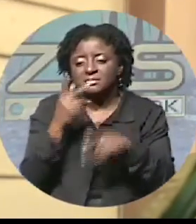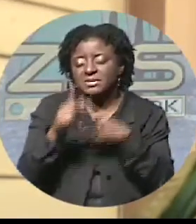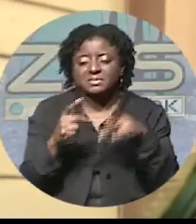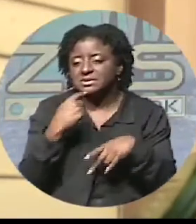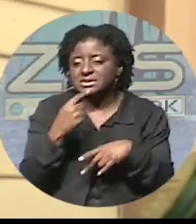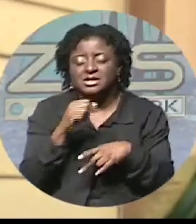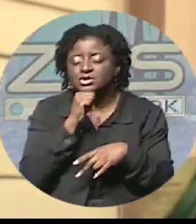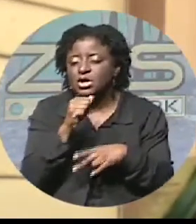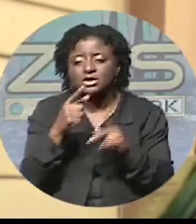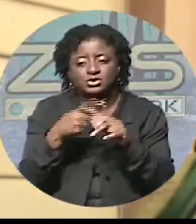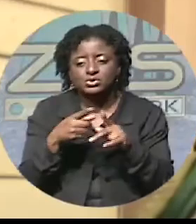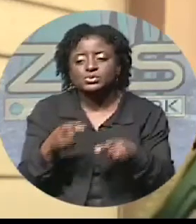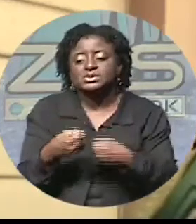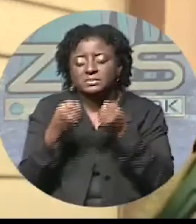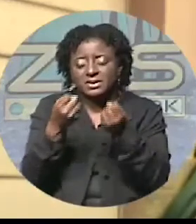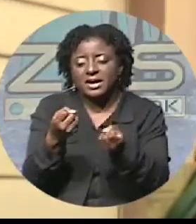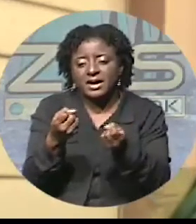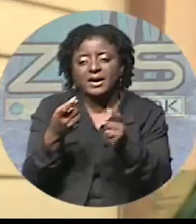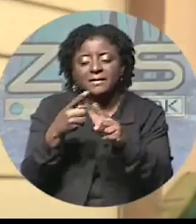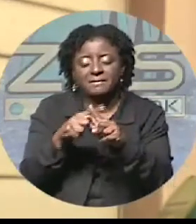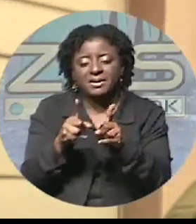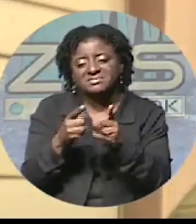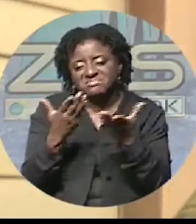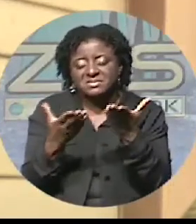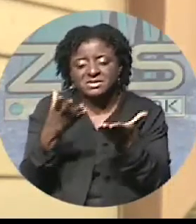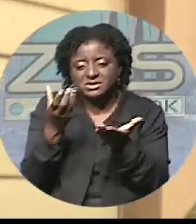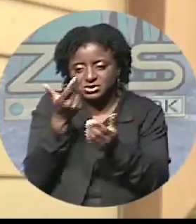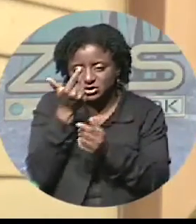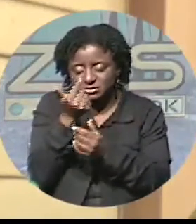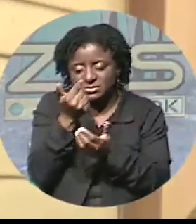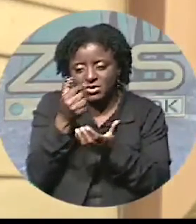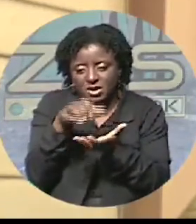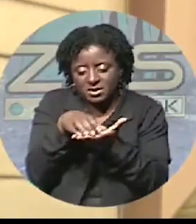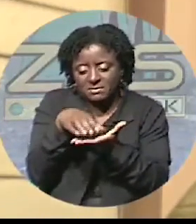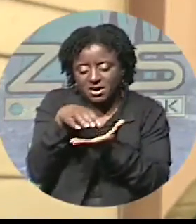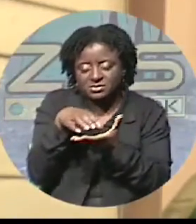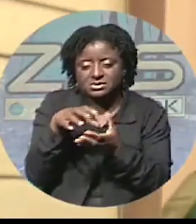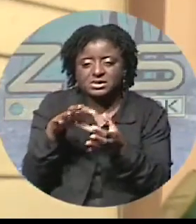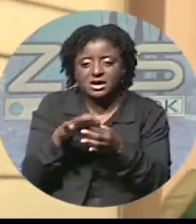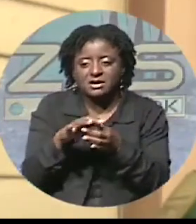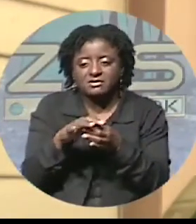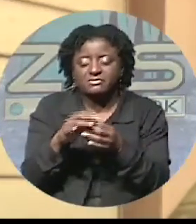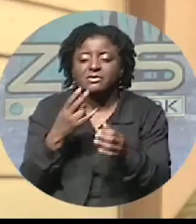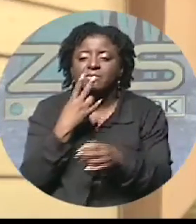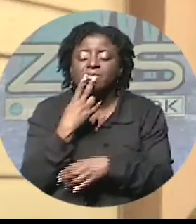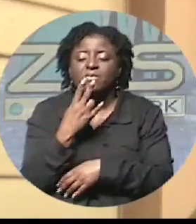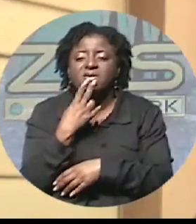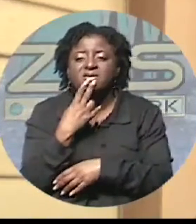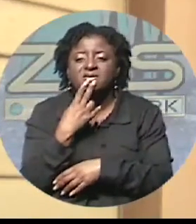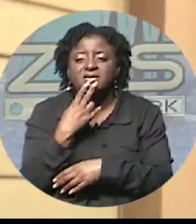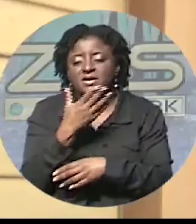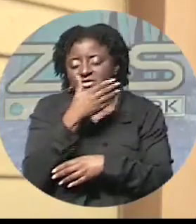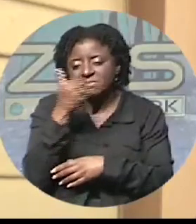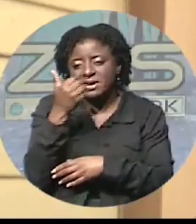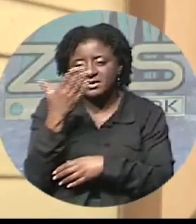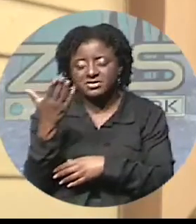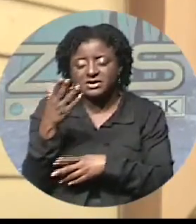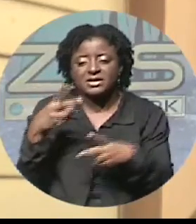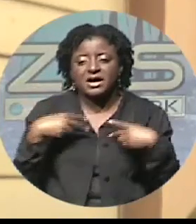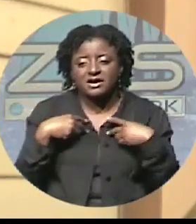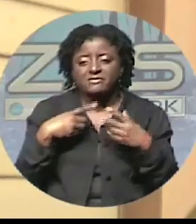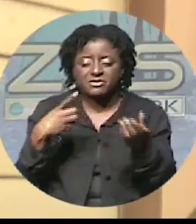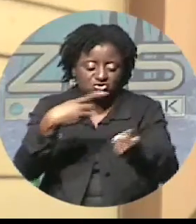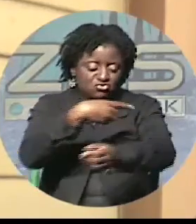small portions of marijuana, perhaps the better thing to do would be to institute these drug courts, which some countries